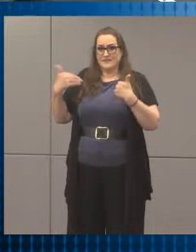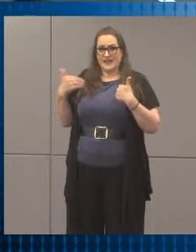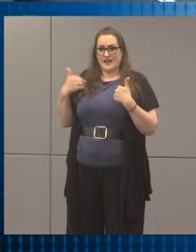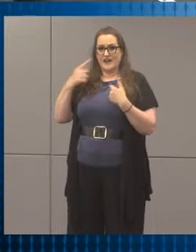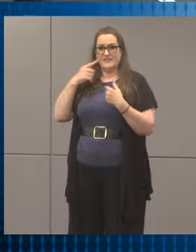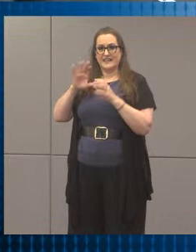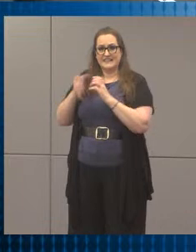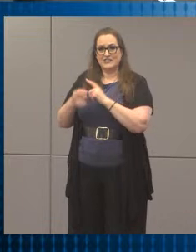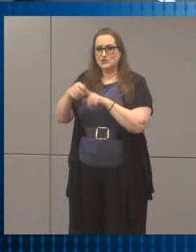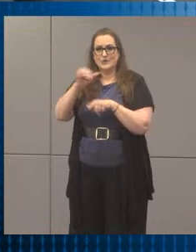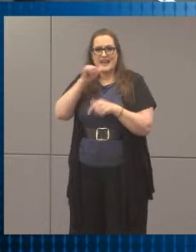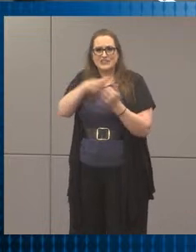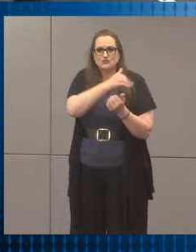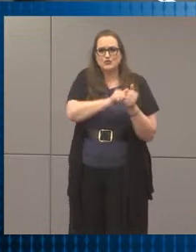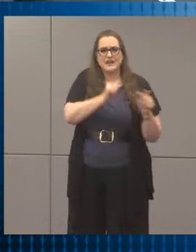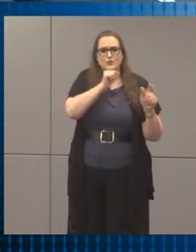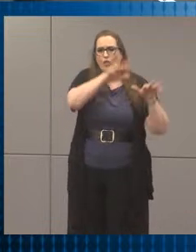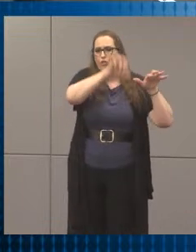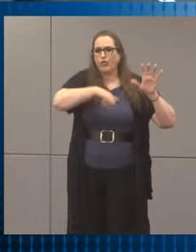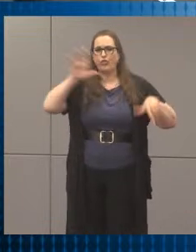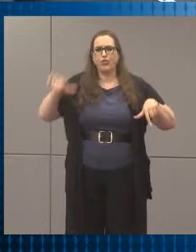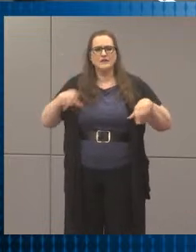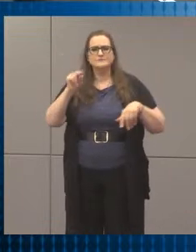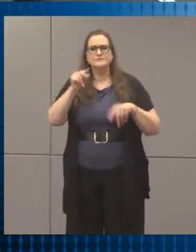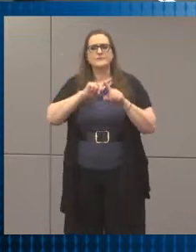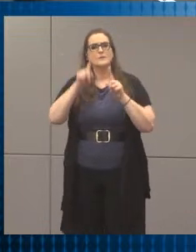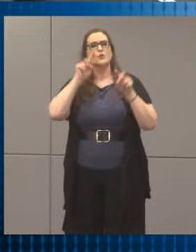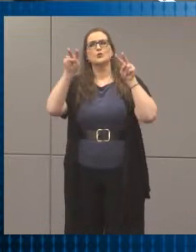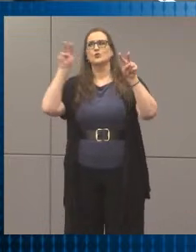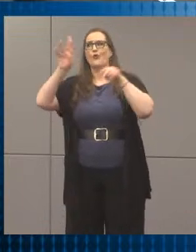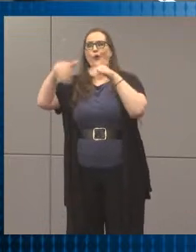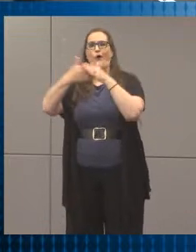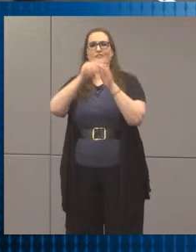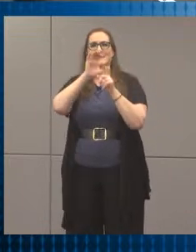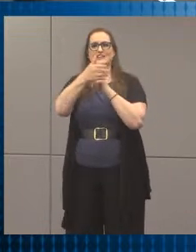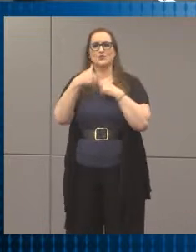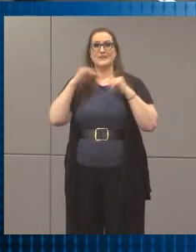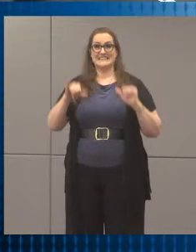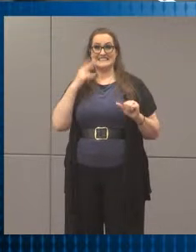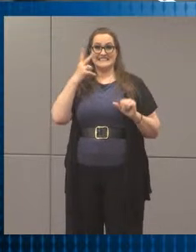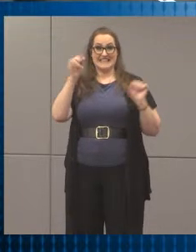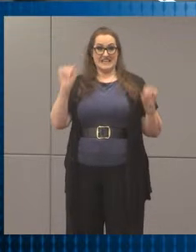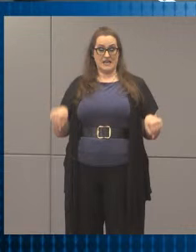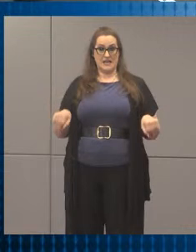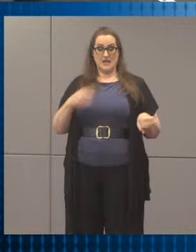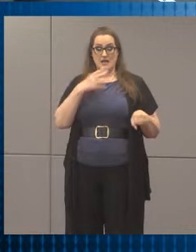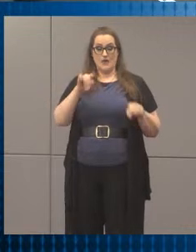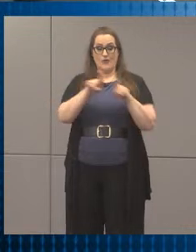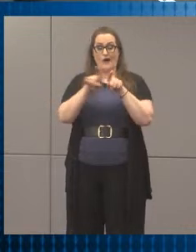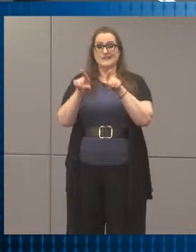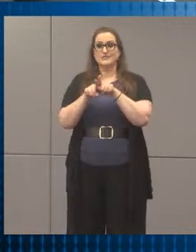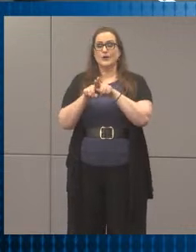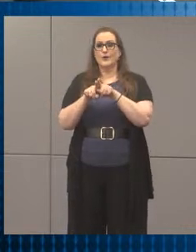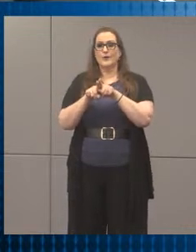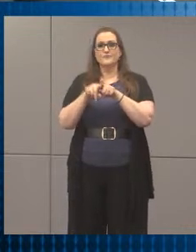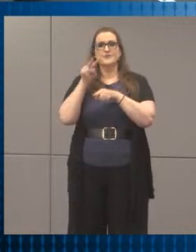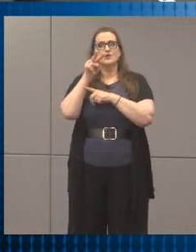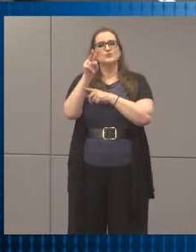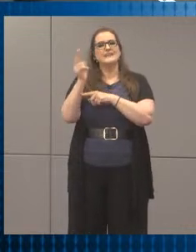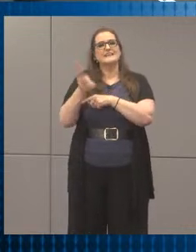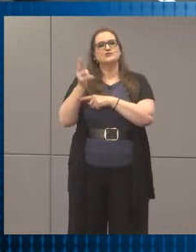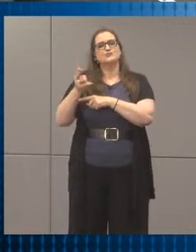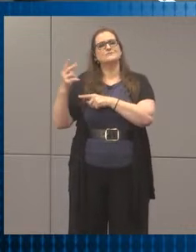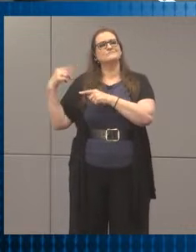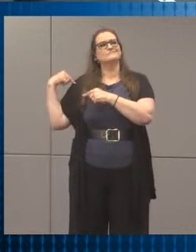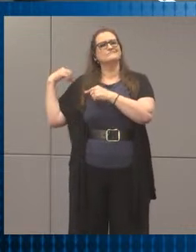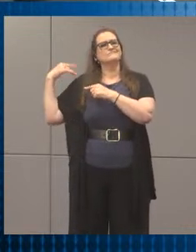testing, so we don't take the building apart, but we look at all the conditions that we can see. We also look at the history of